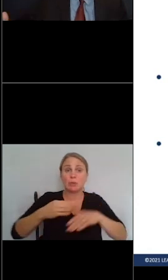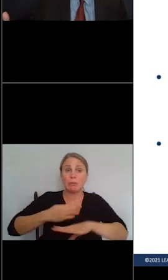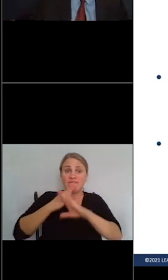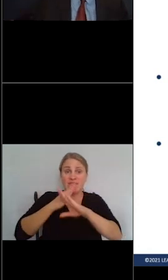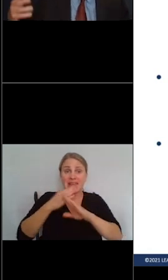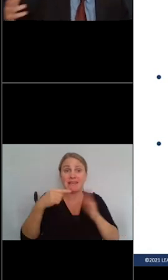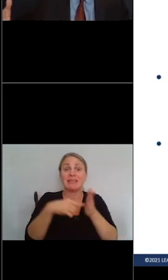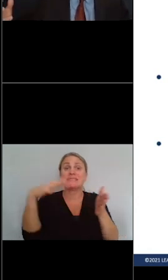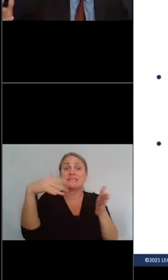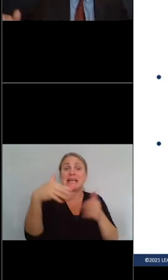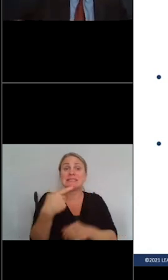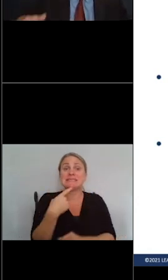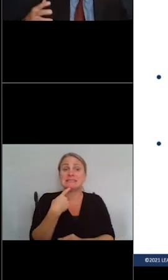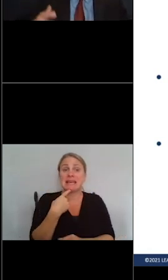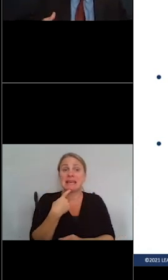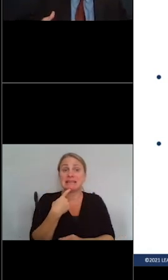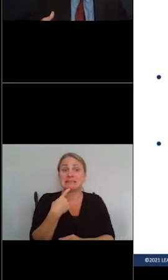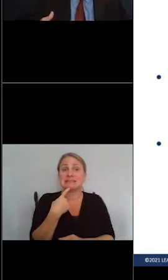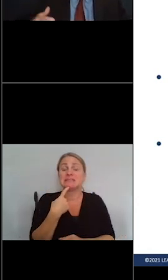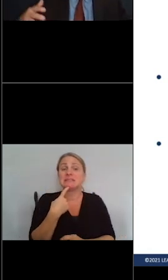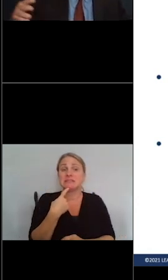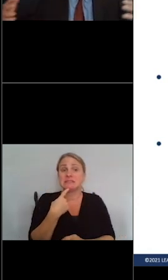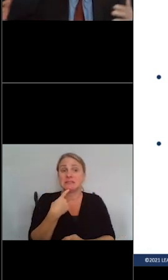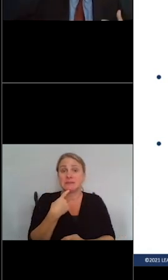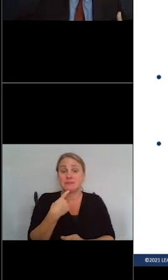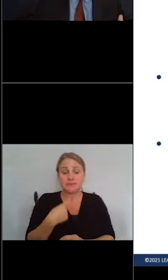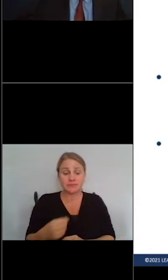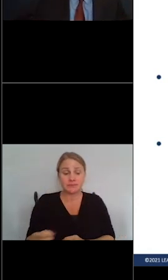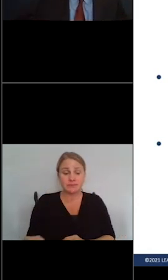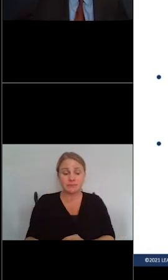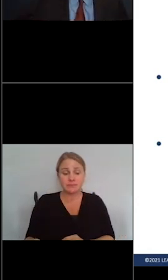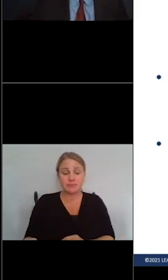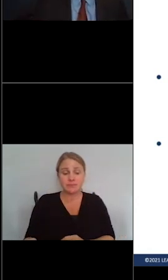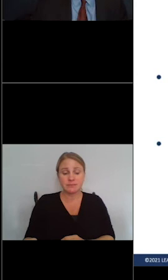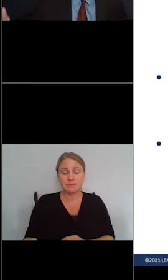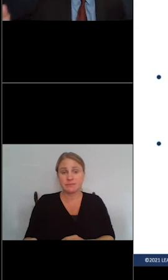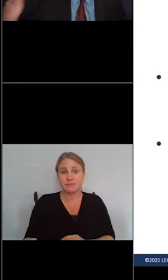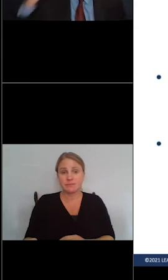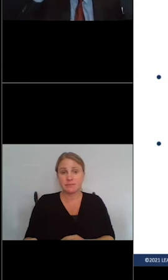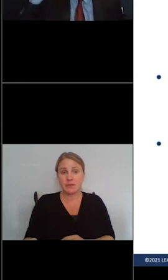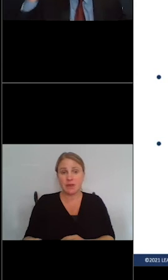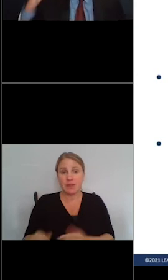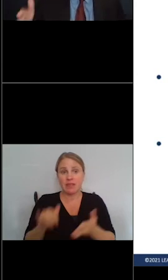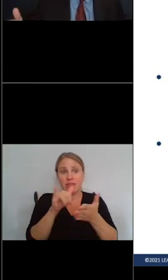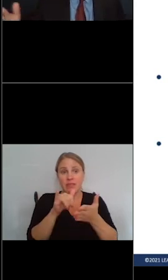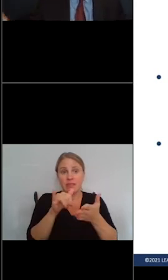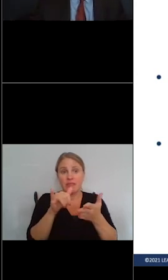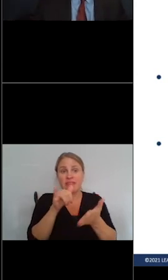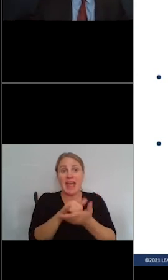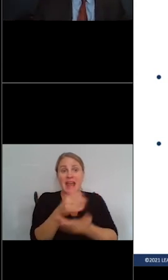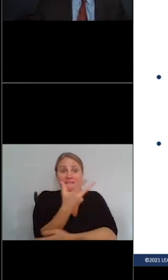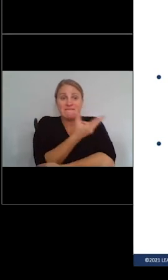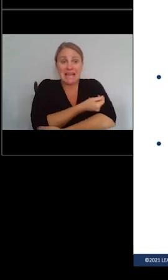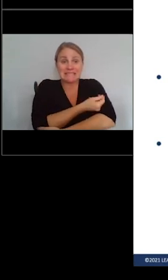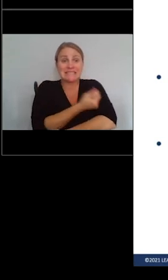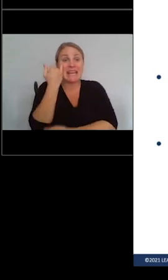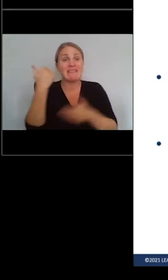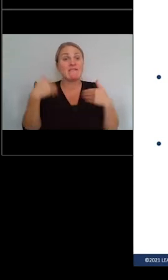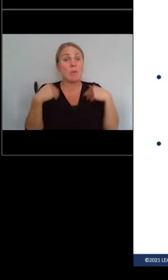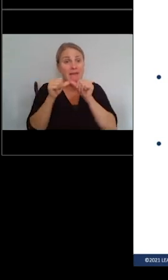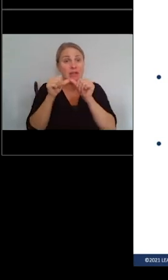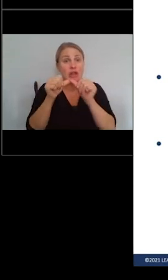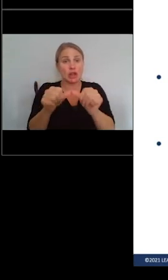suggests possibly, it's not randomized control, it's not peer-reviewed yet, but that a vaccine, even if you have long COVID,